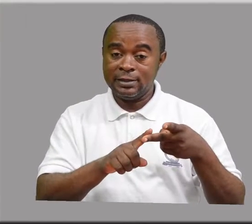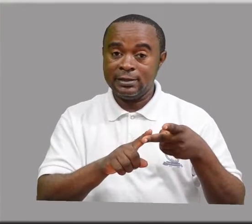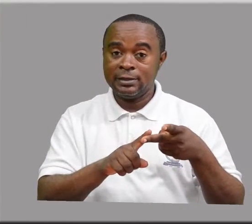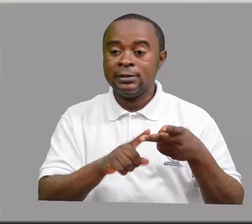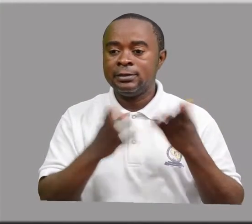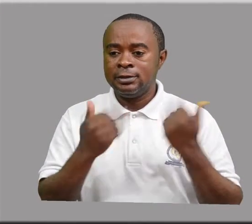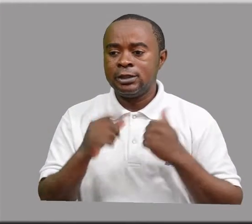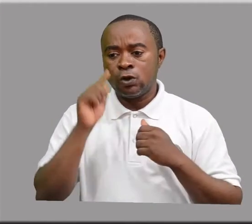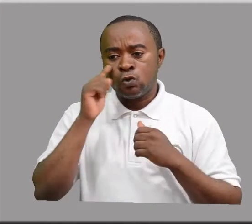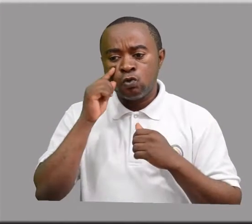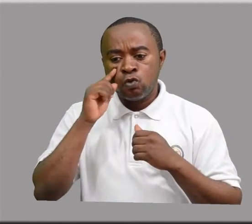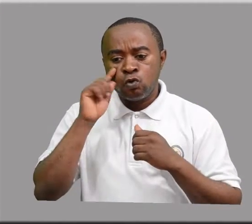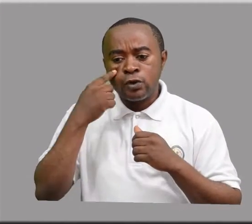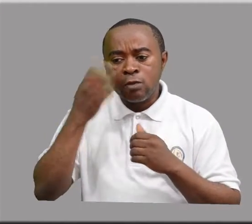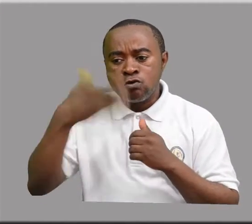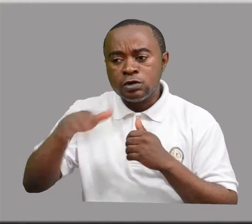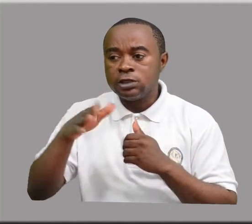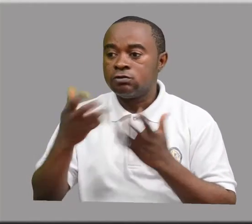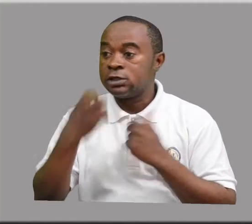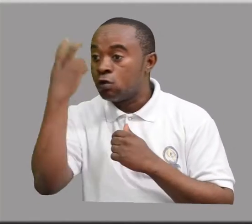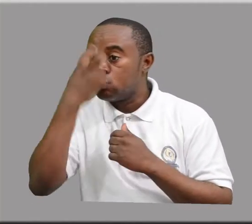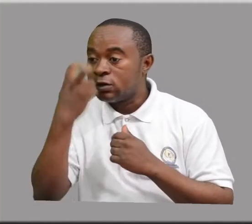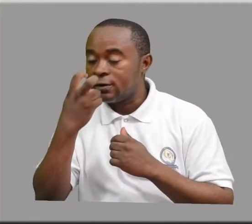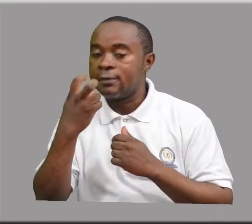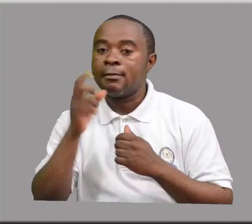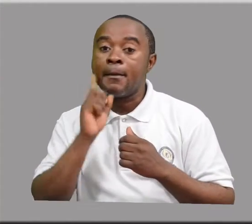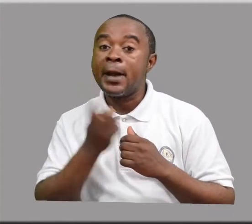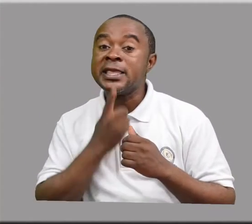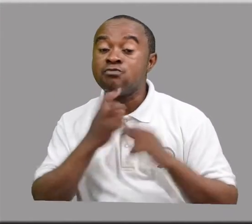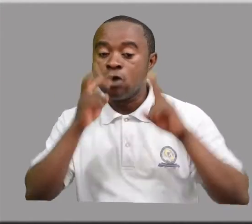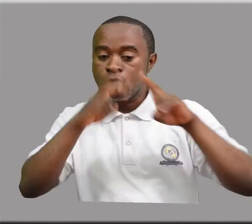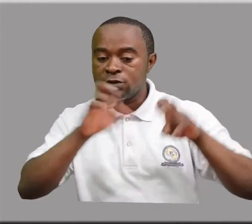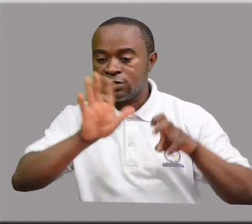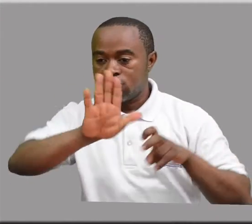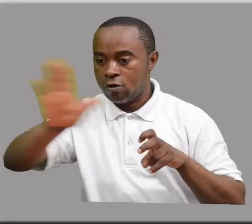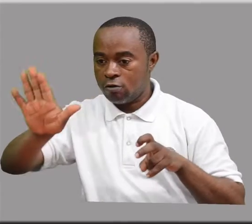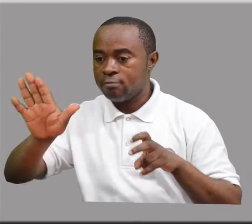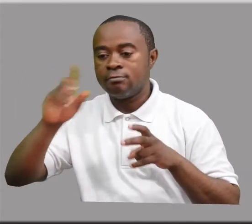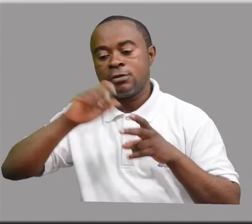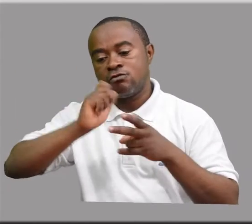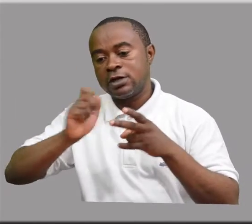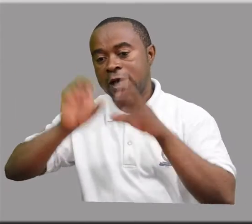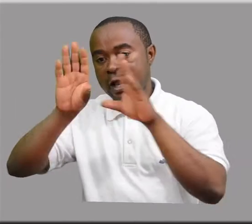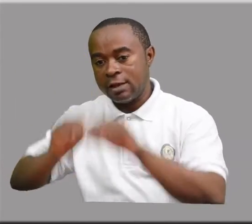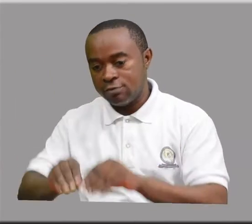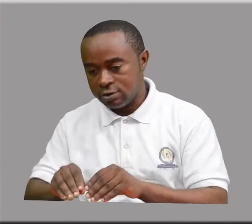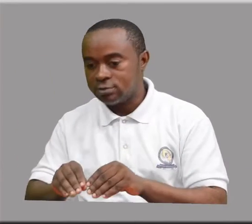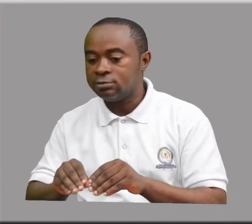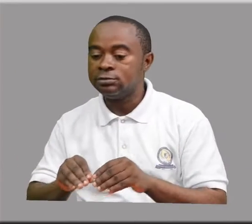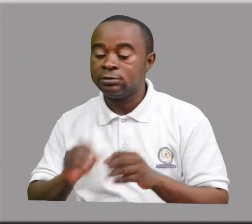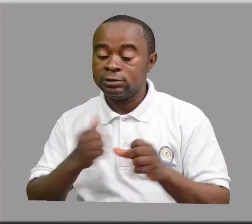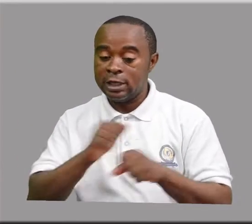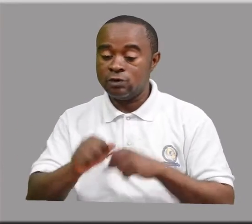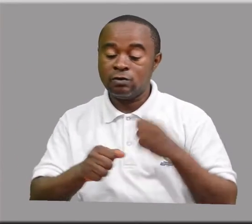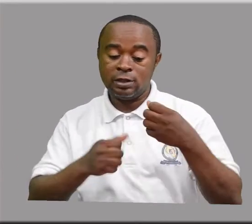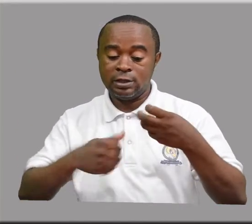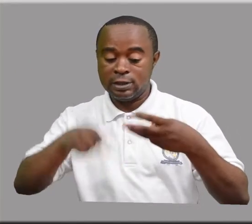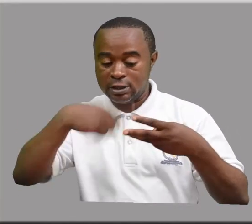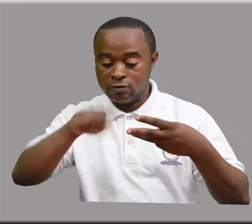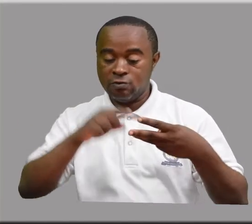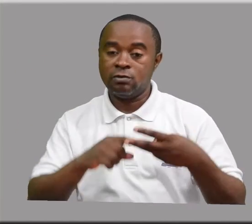is to go out and try to find answers to those questions. And then you write your report. That is basically 3